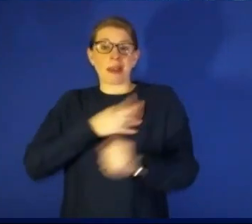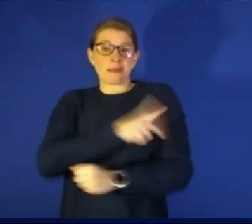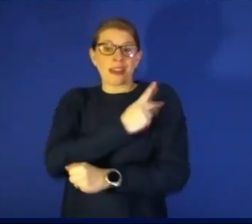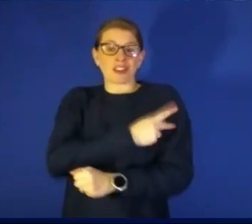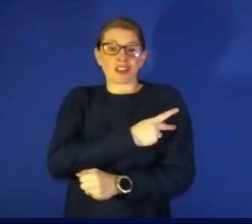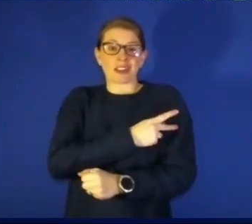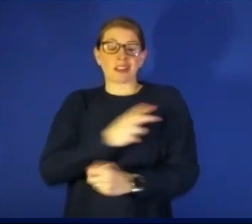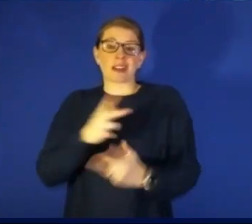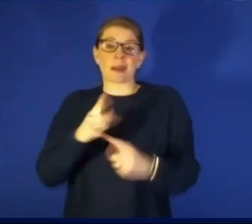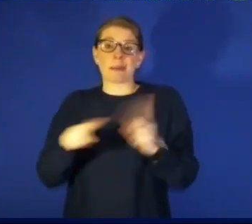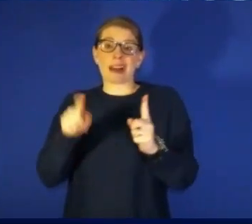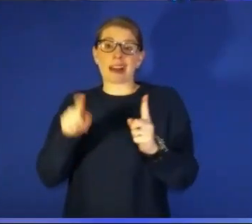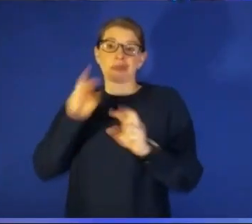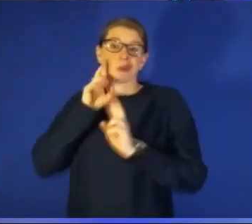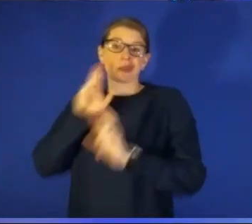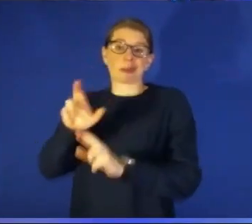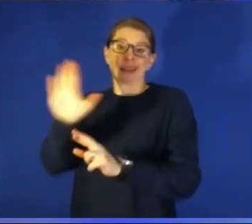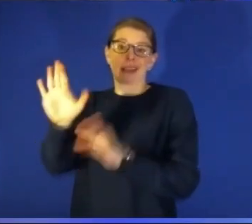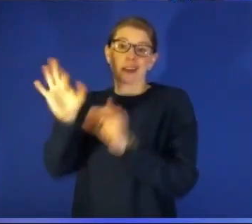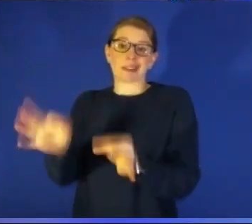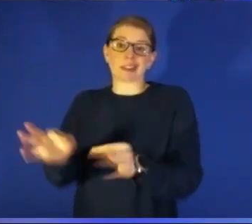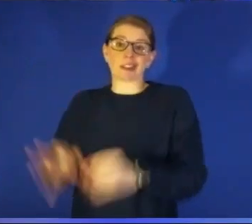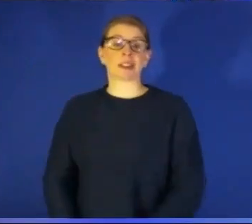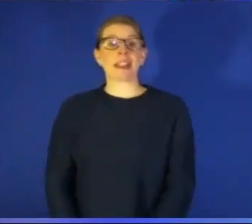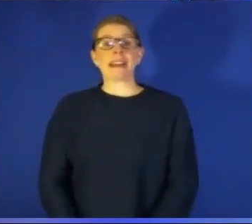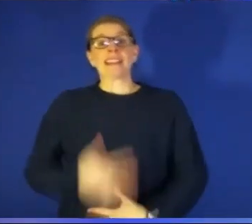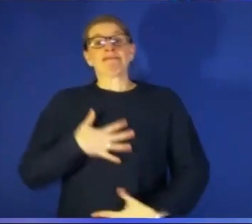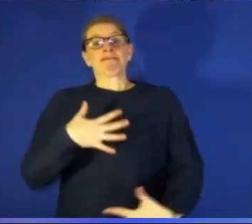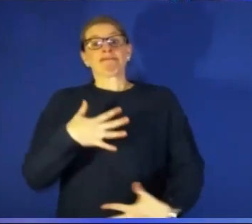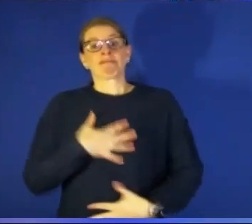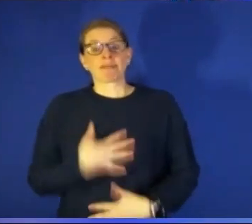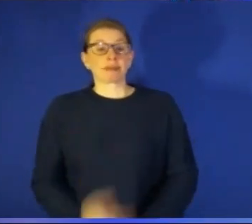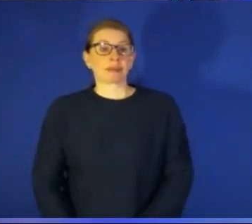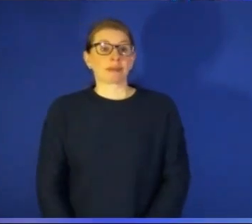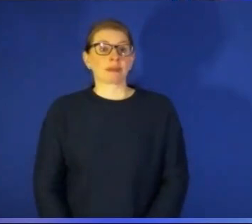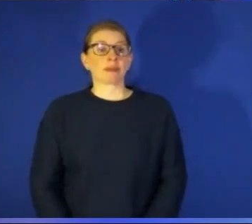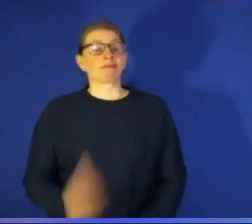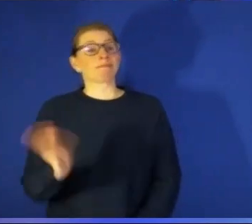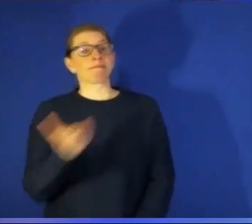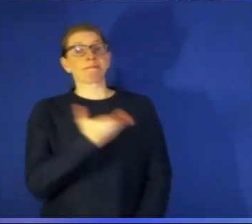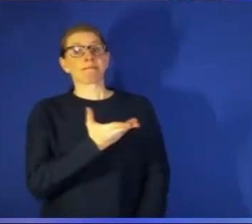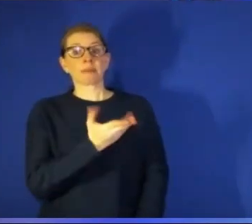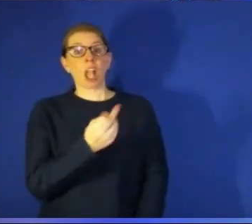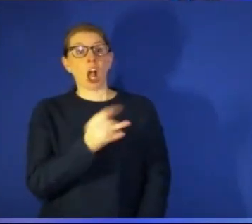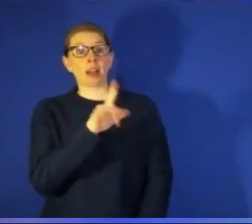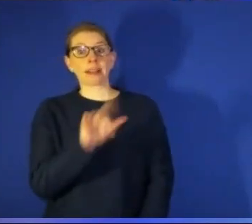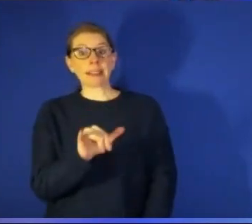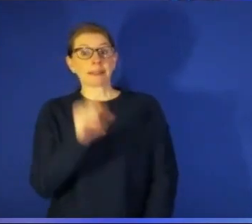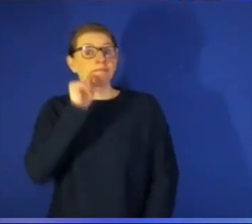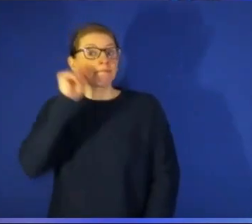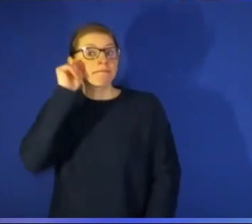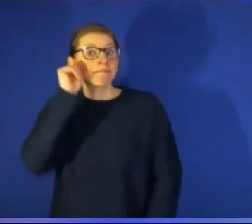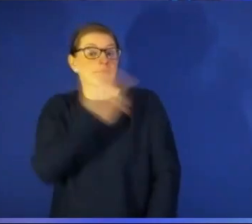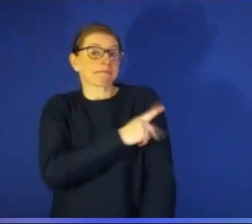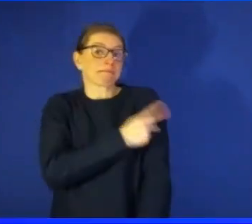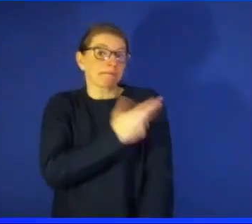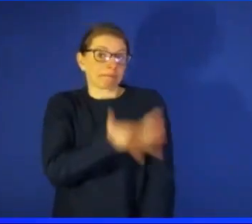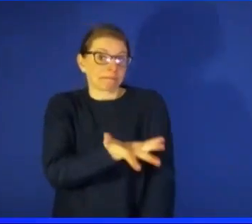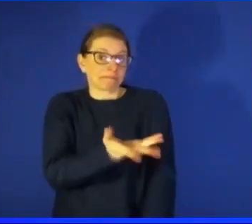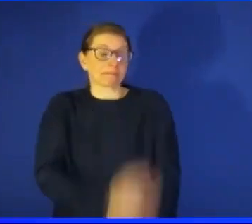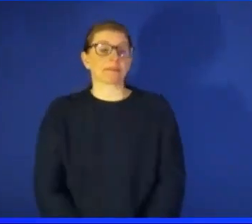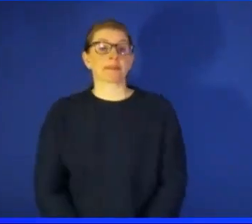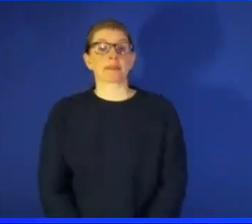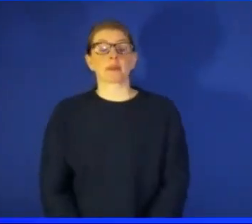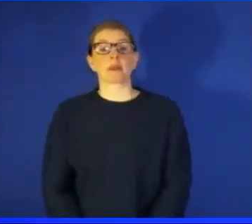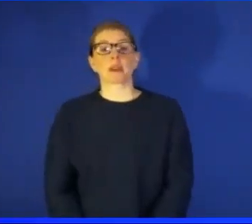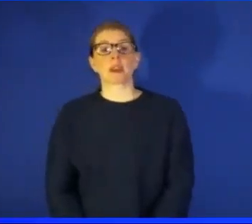to respect their decision. Holly, what about you? What about the pediatrics and the teenage patients that you have? Yeah, so what we're seeing is a